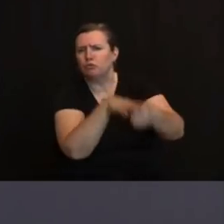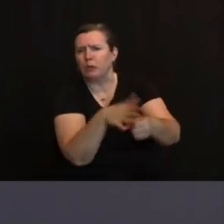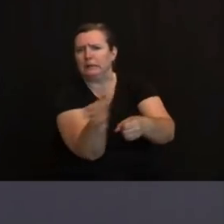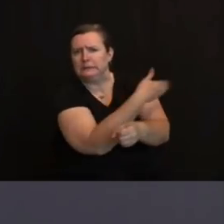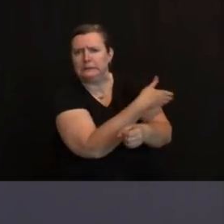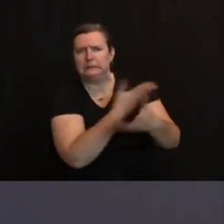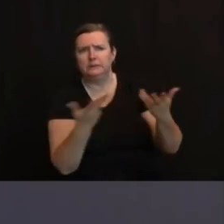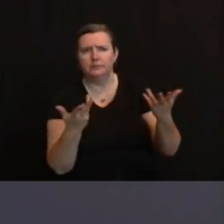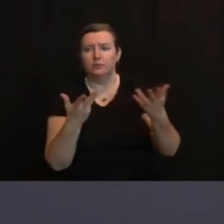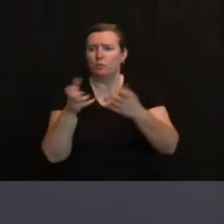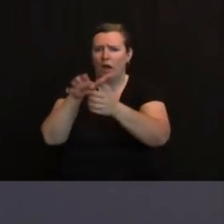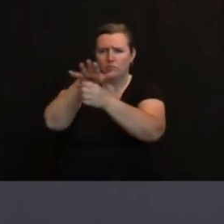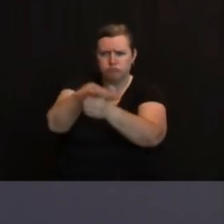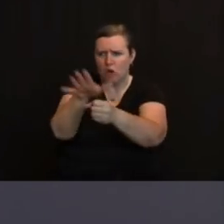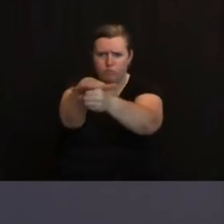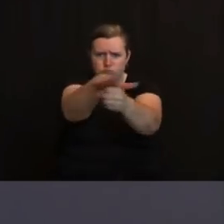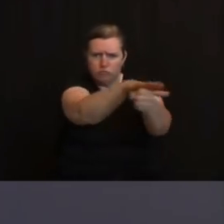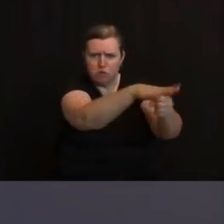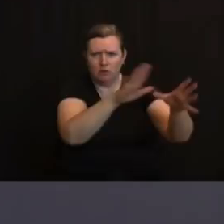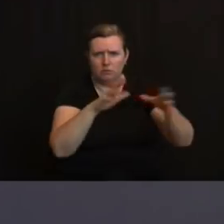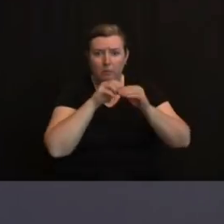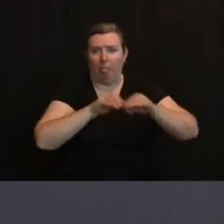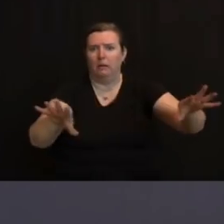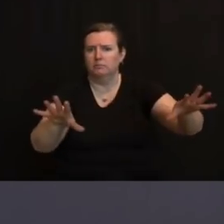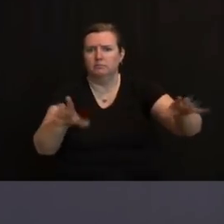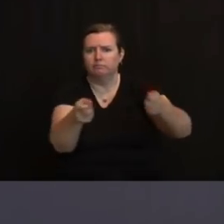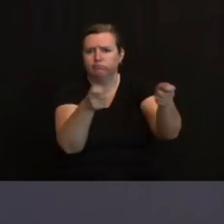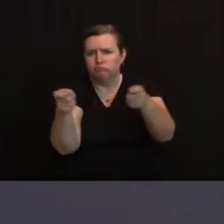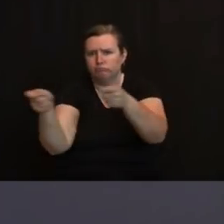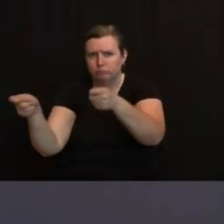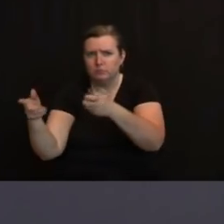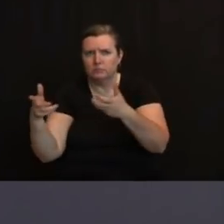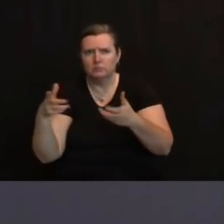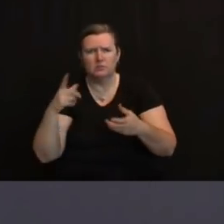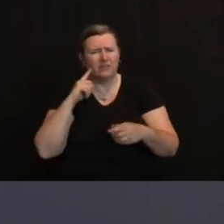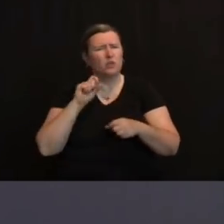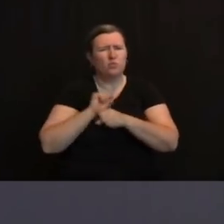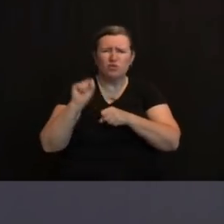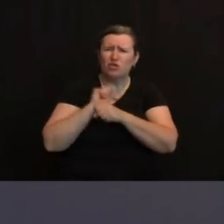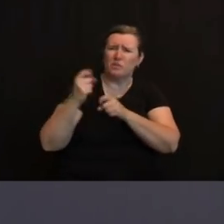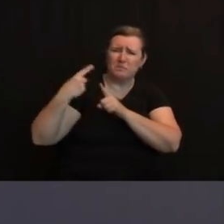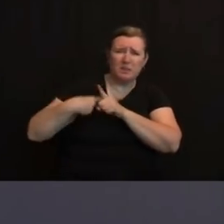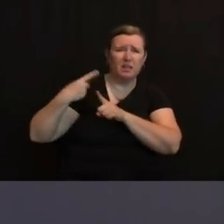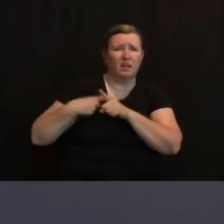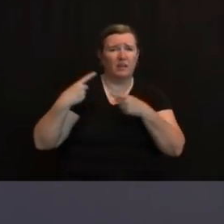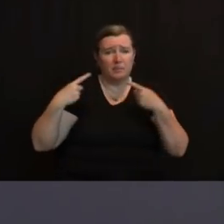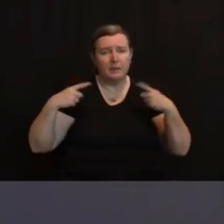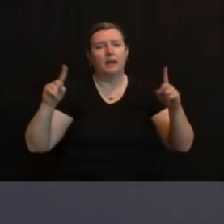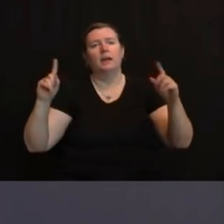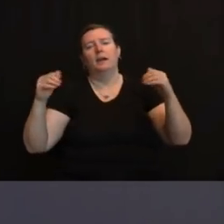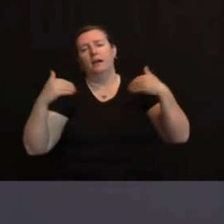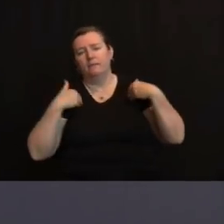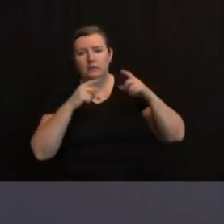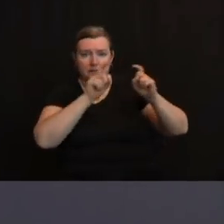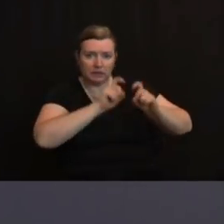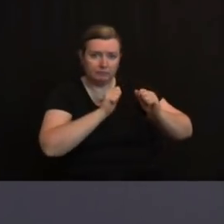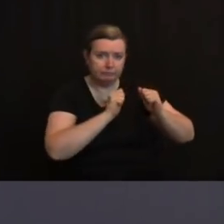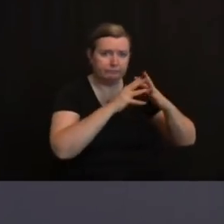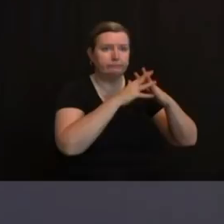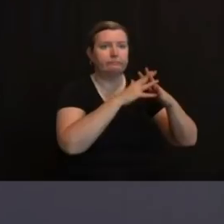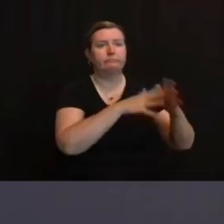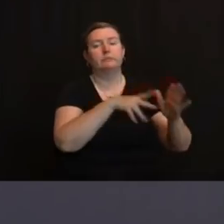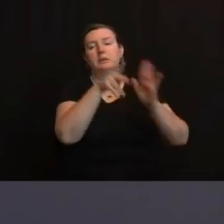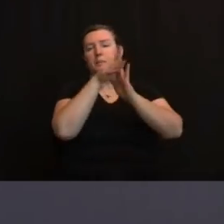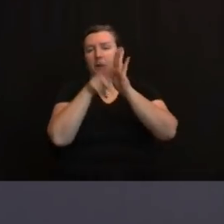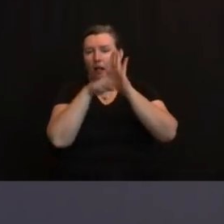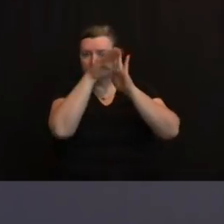good thing that we've spent months building, and we've got that capacity. Let's use it, particularly